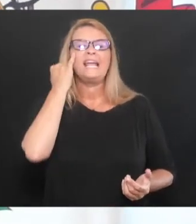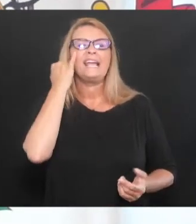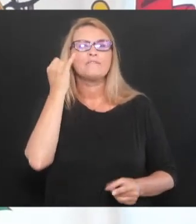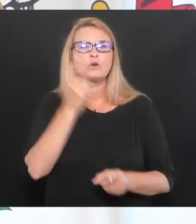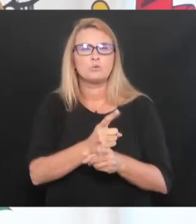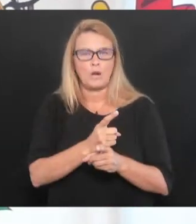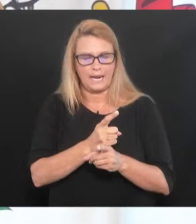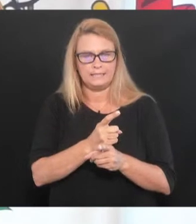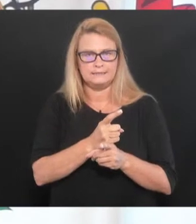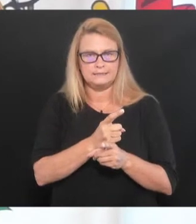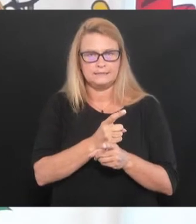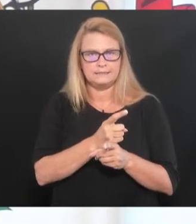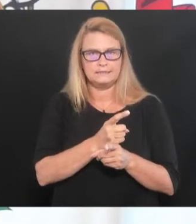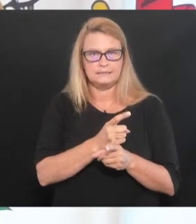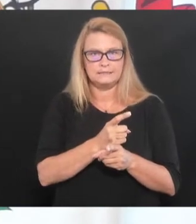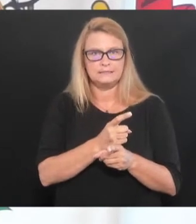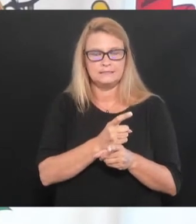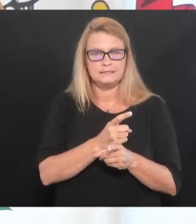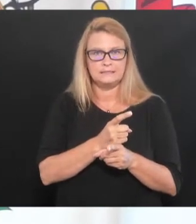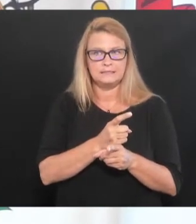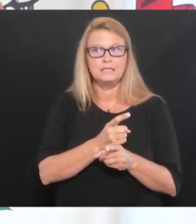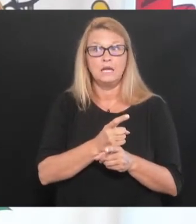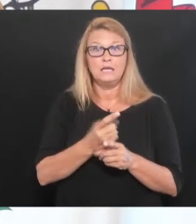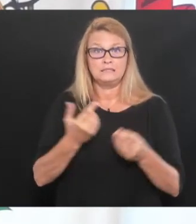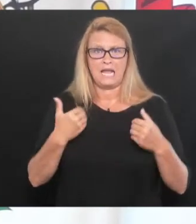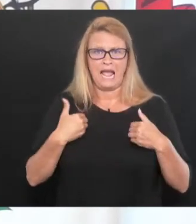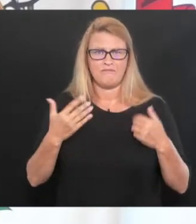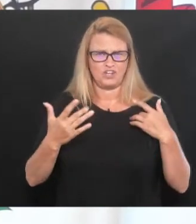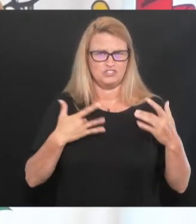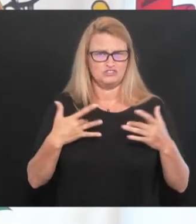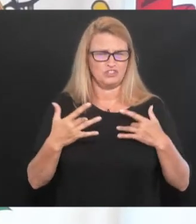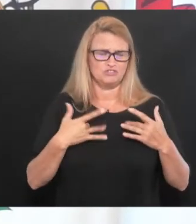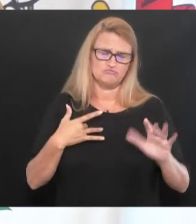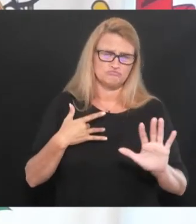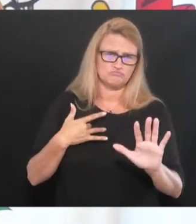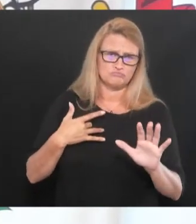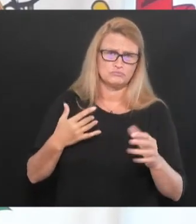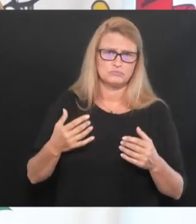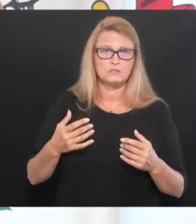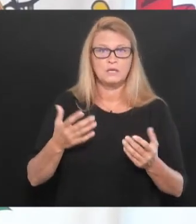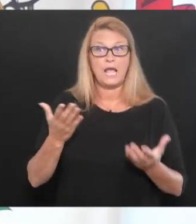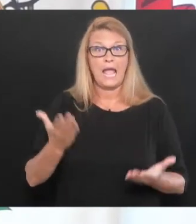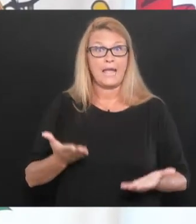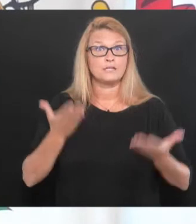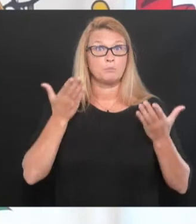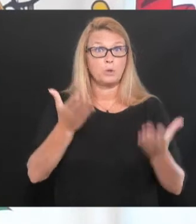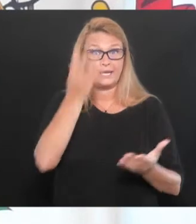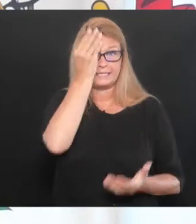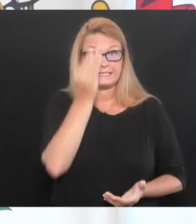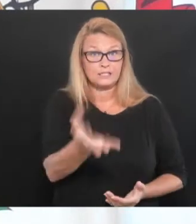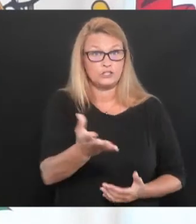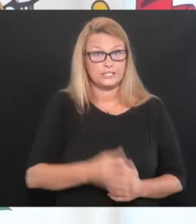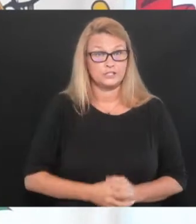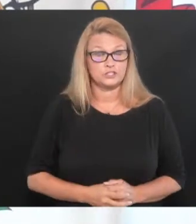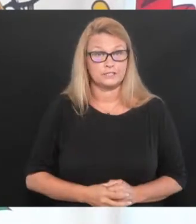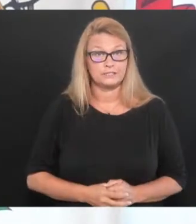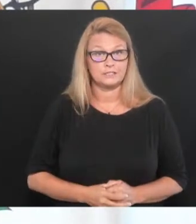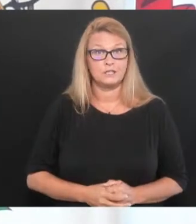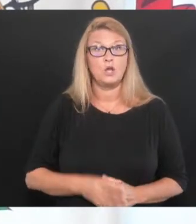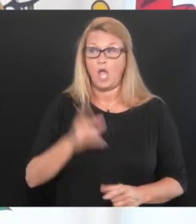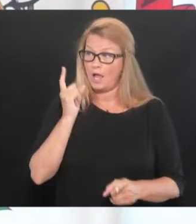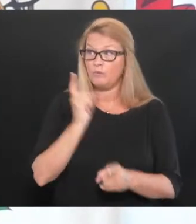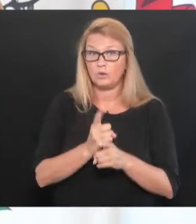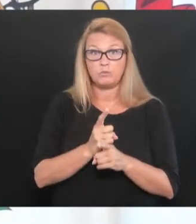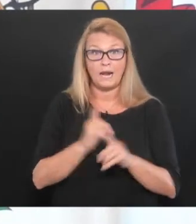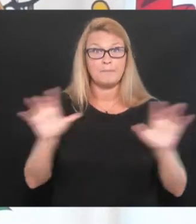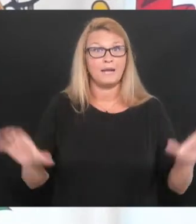right, we are right about to be concerned, and we are right to bring it to your attention, and we are right about